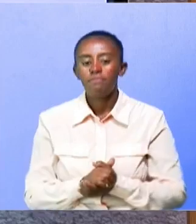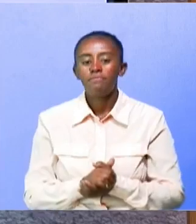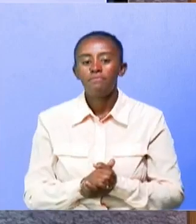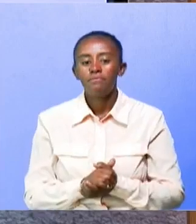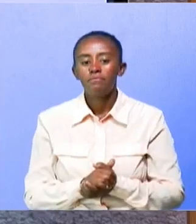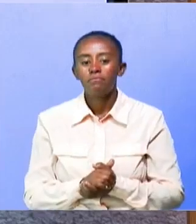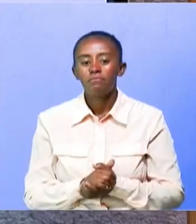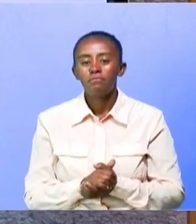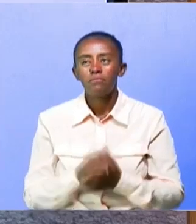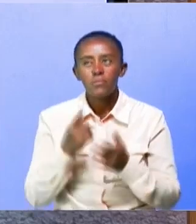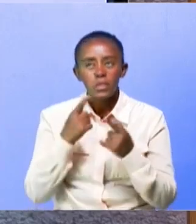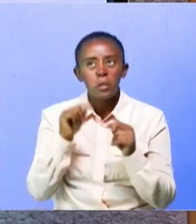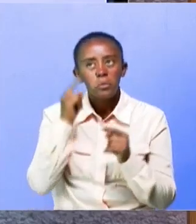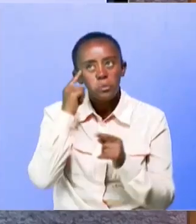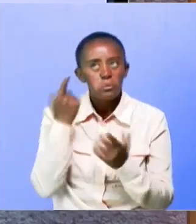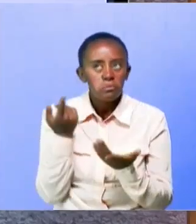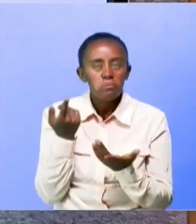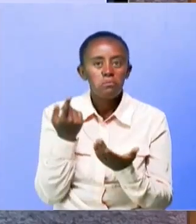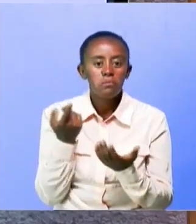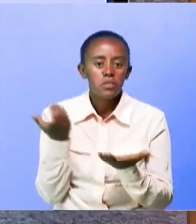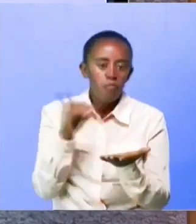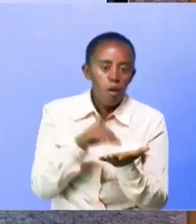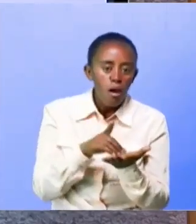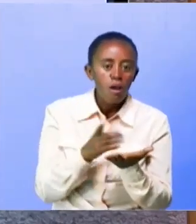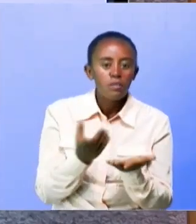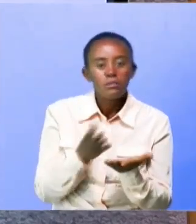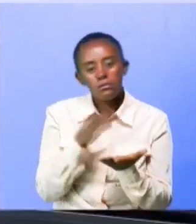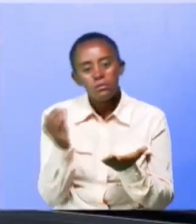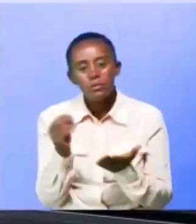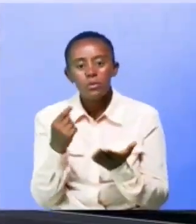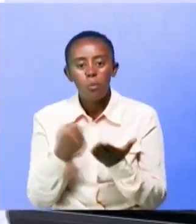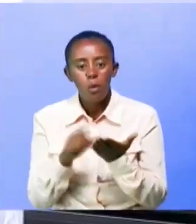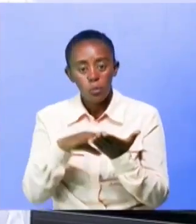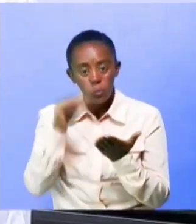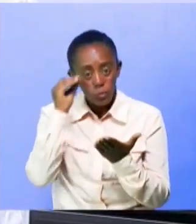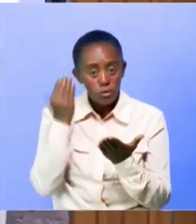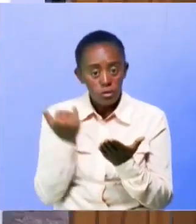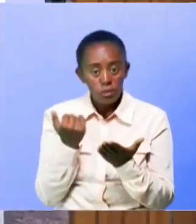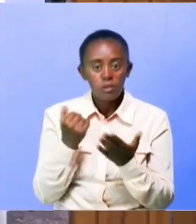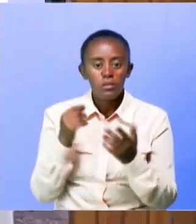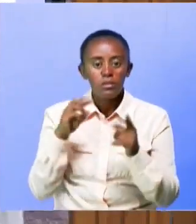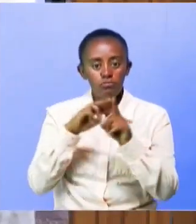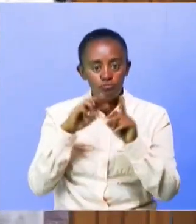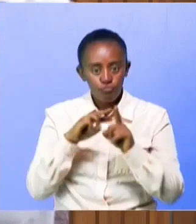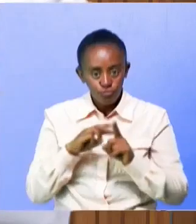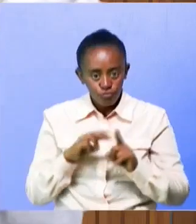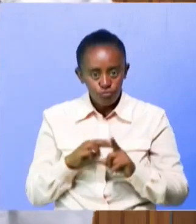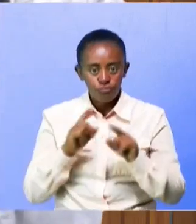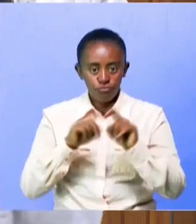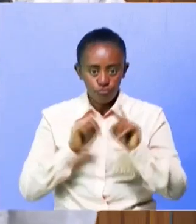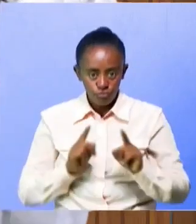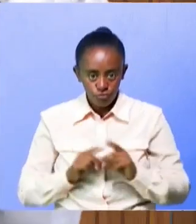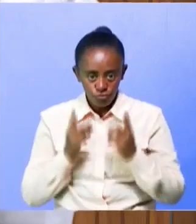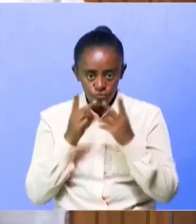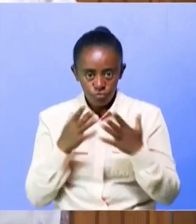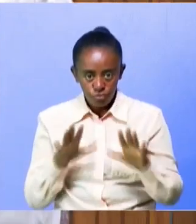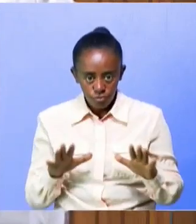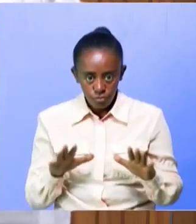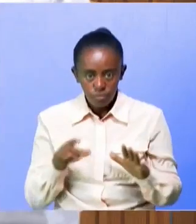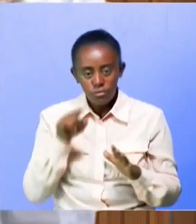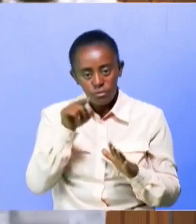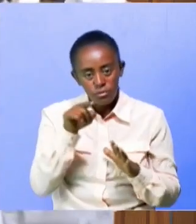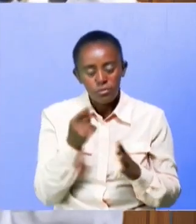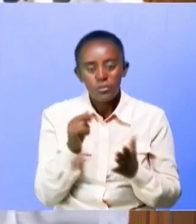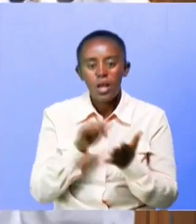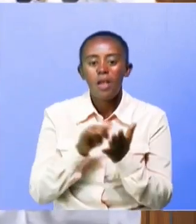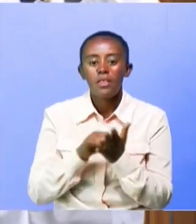Try to remember and revise and what you learned so far about different kinds of vocabularies that we